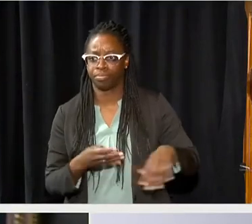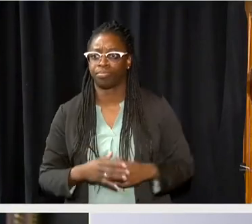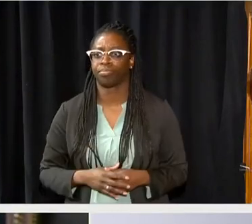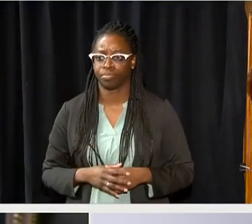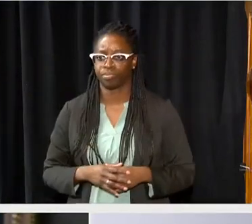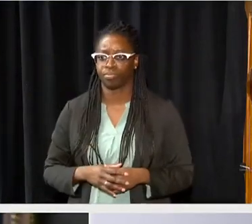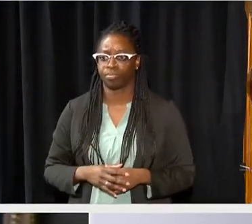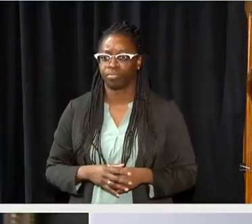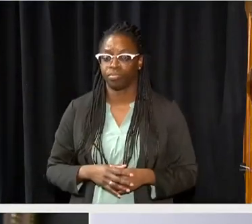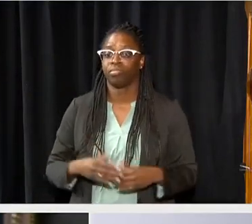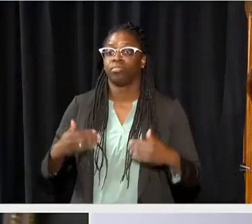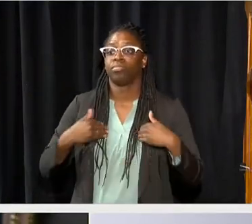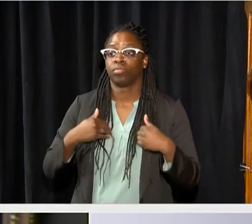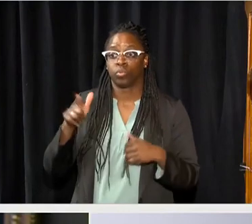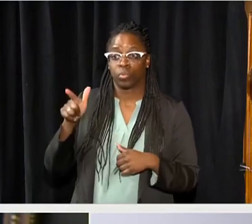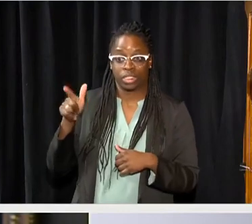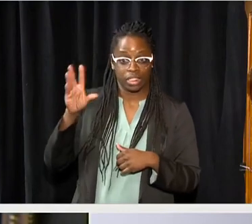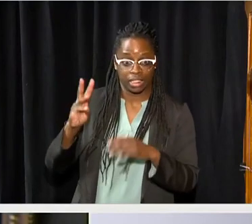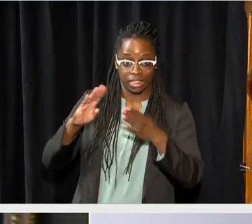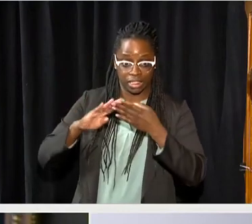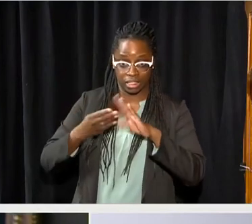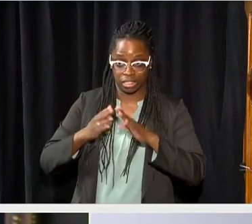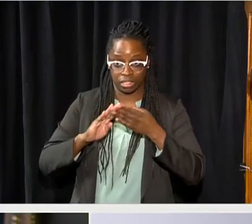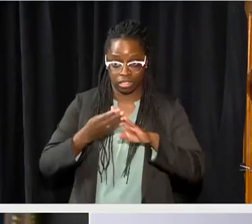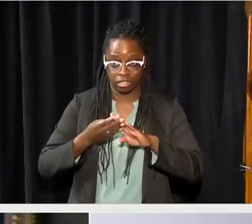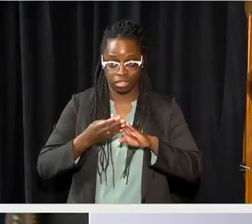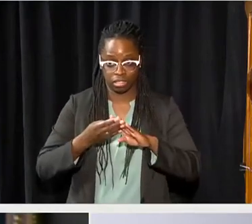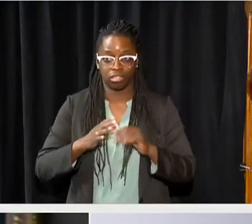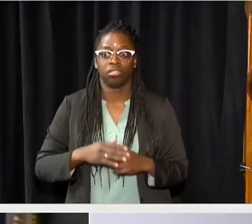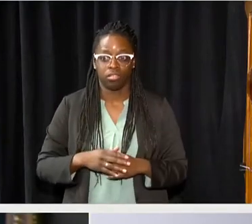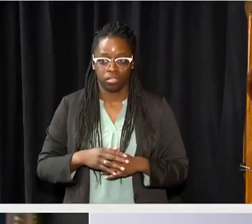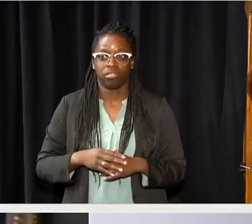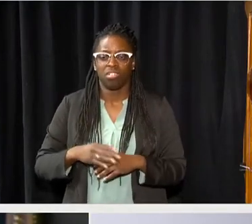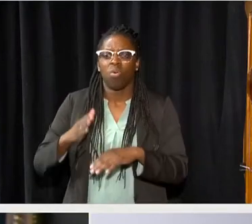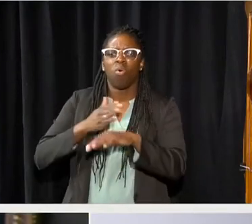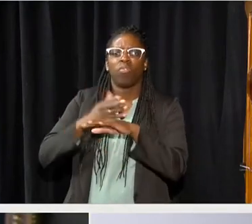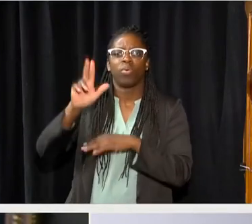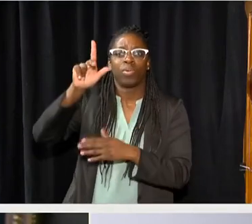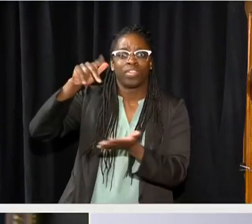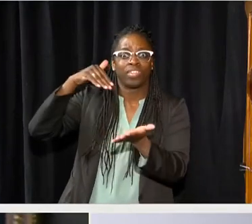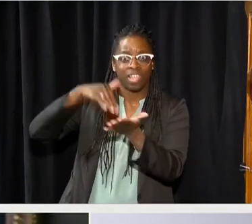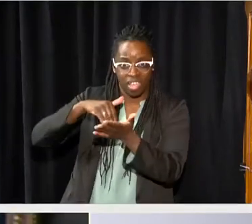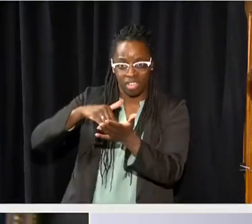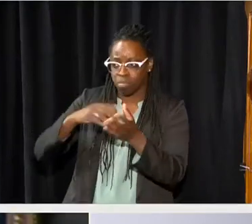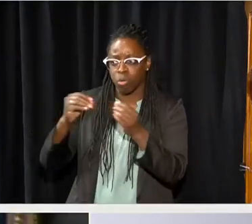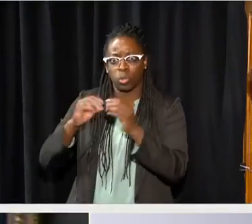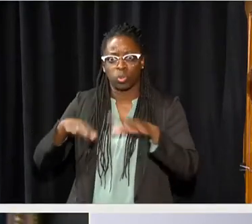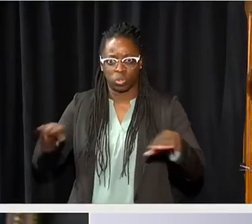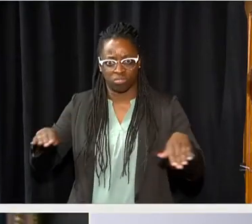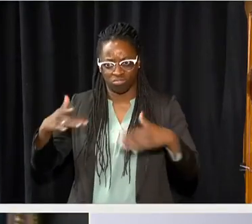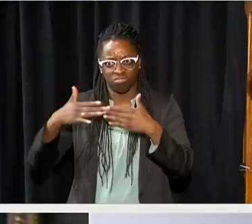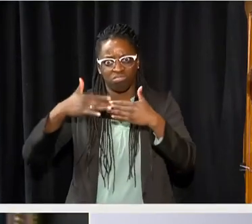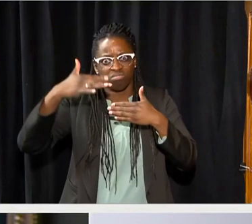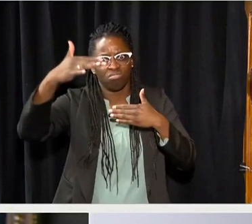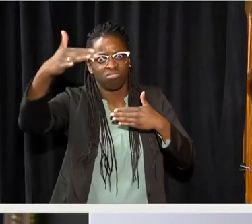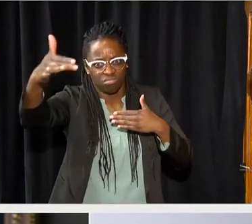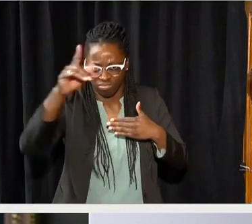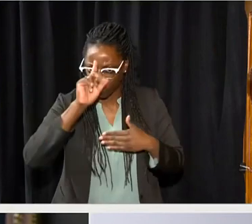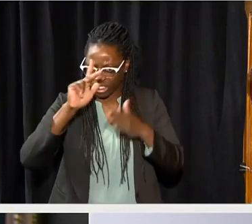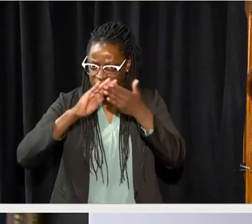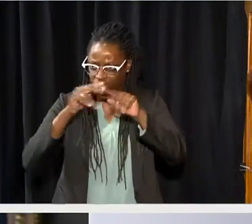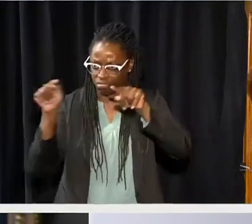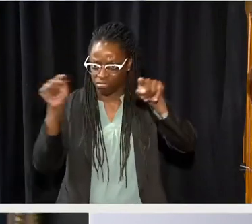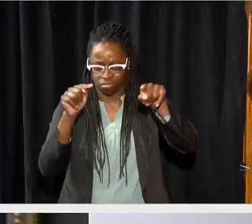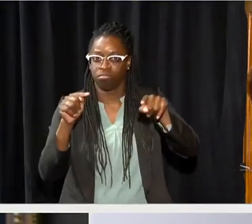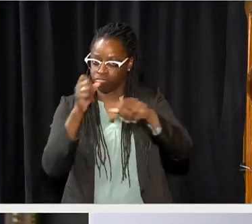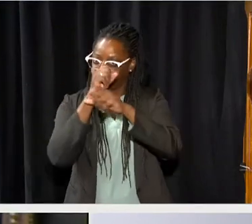in a classroom for over 23,000 children. But we won't stop there. We're going to keep working